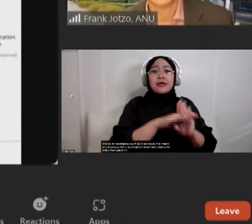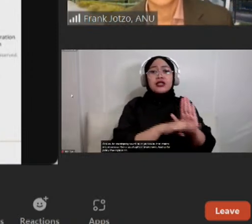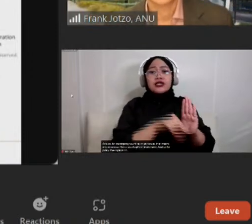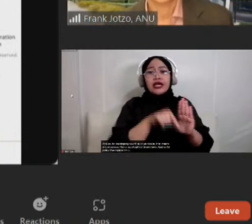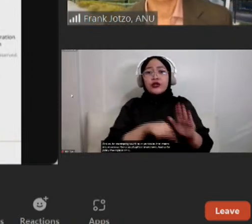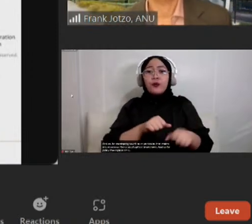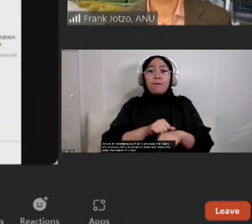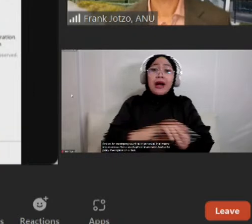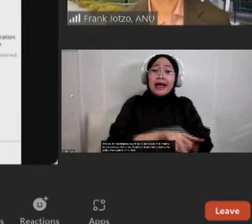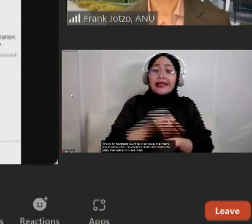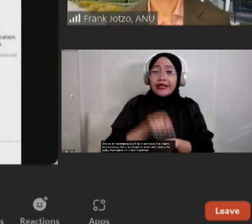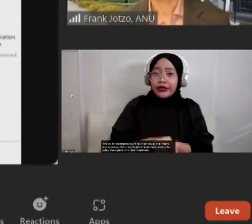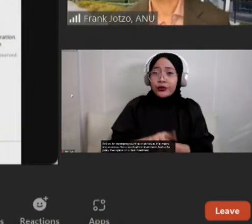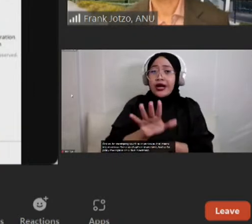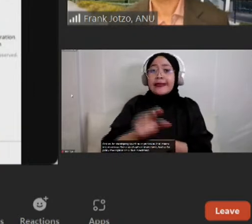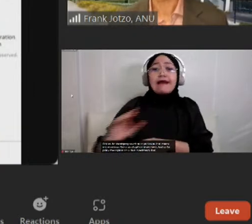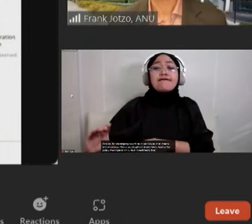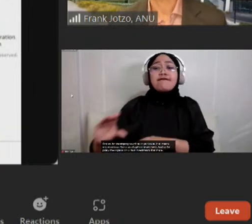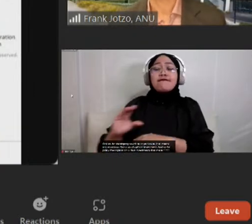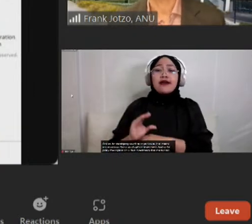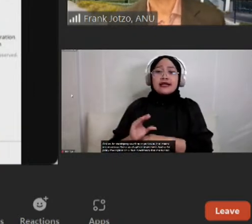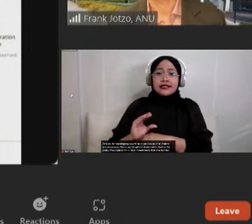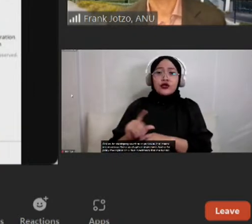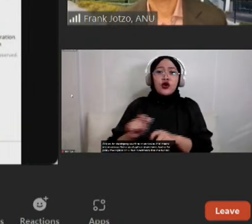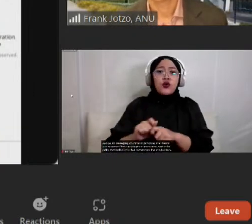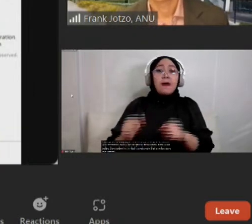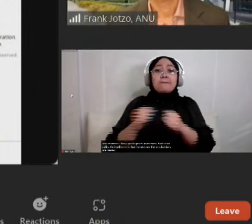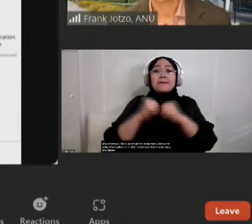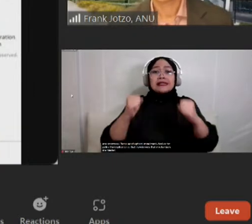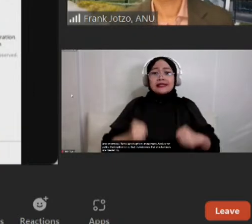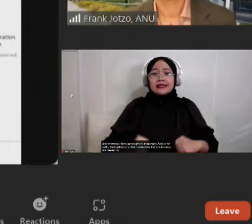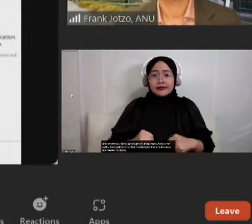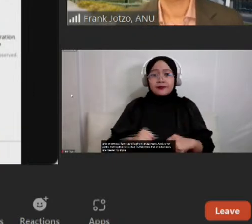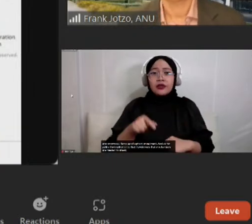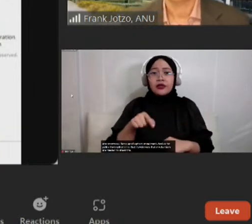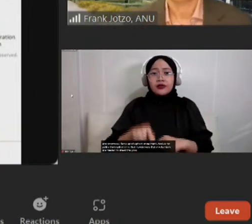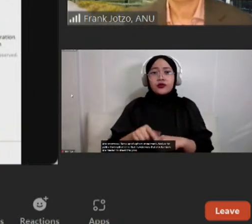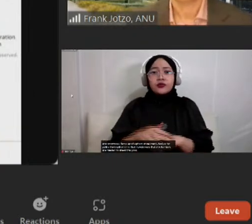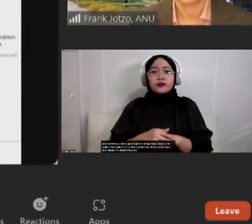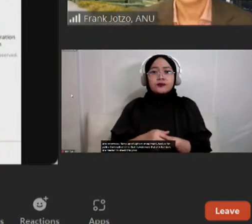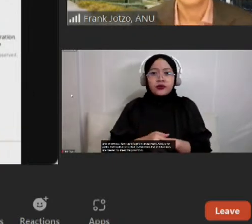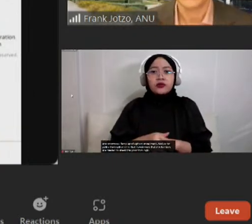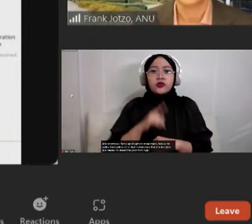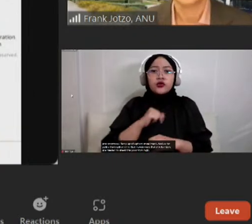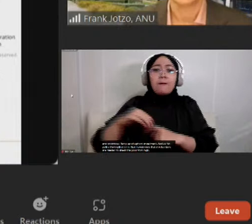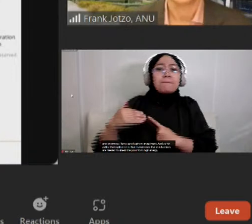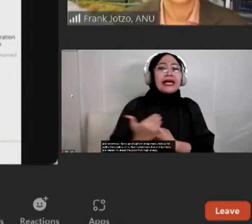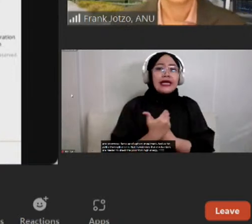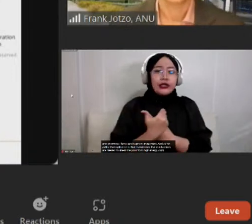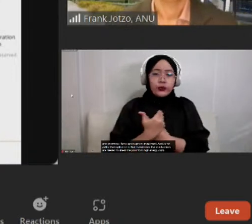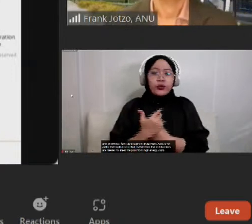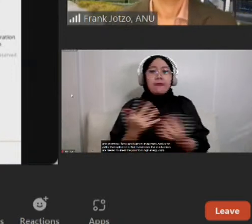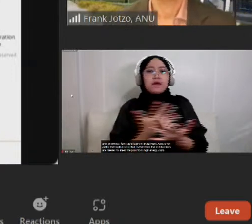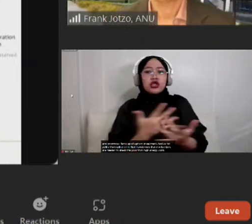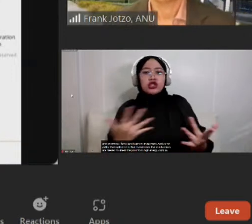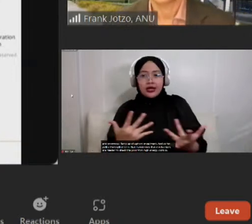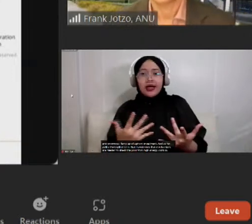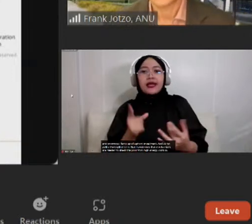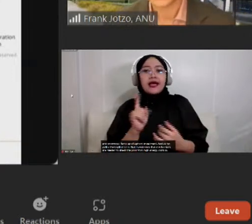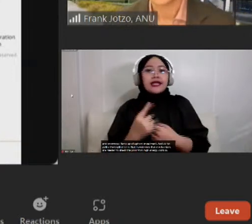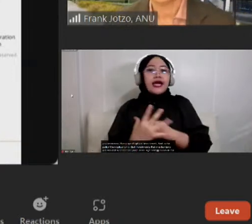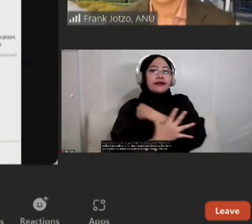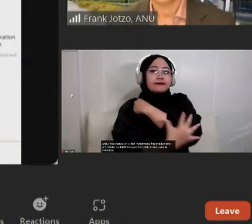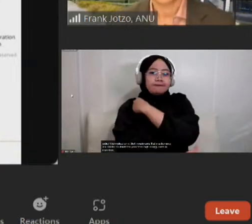implication is that that mechanisms are needed to shield the poor from high energy costs in